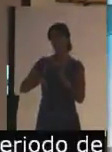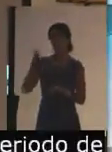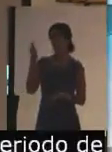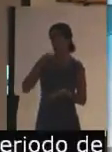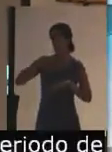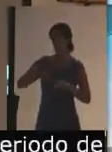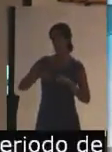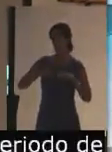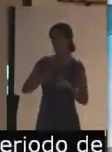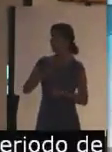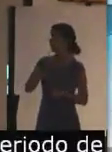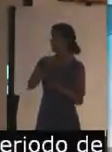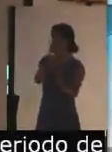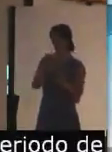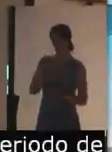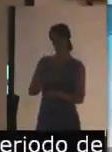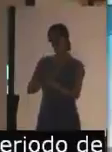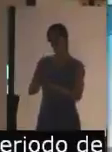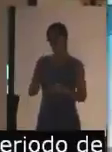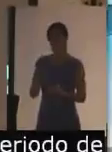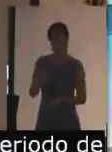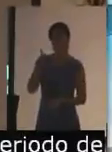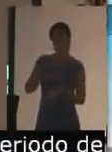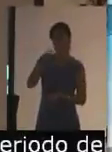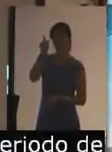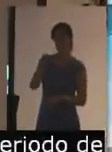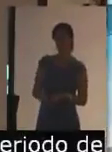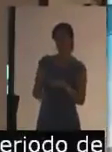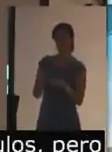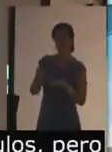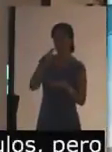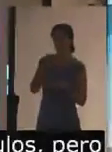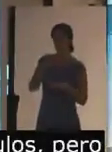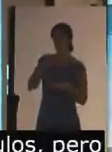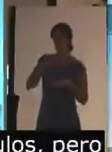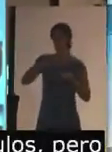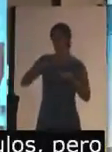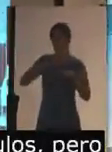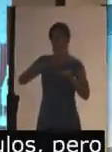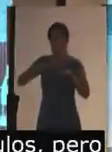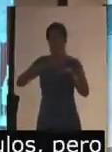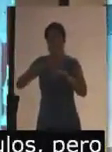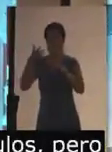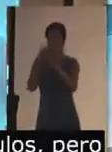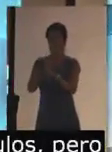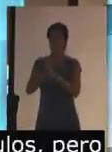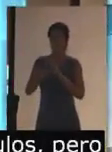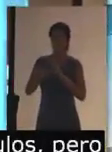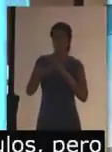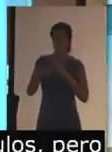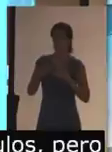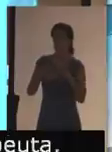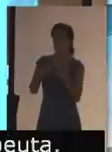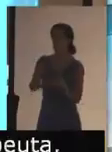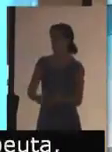Otherwise, a physiotherapist will have to move it manually. This one is a more natural way of rehabilitating the individual so that he moves